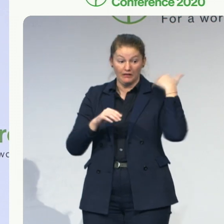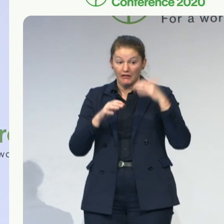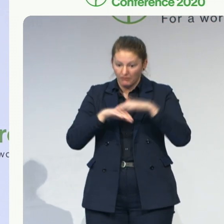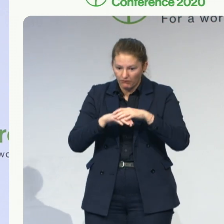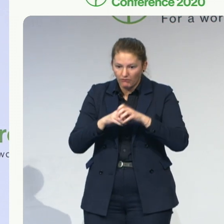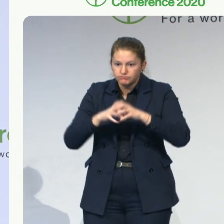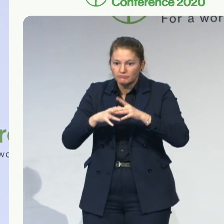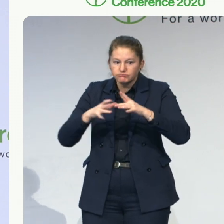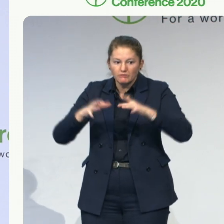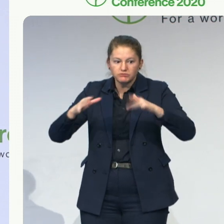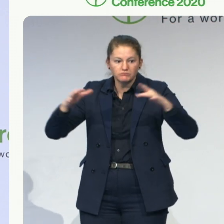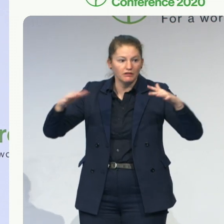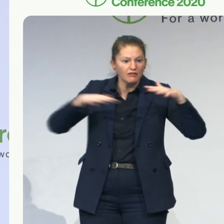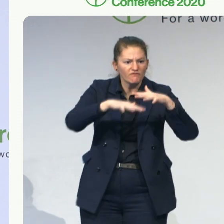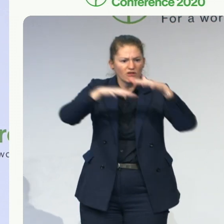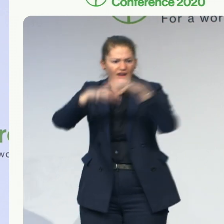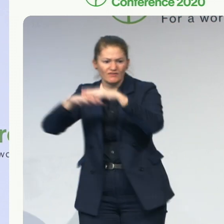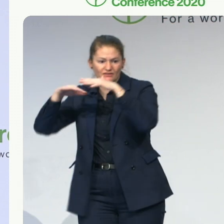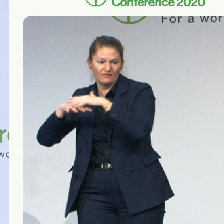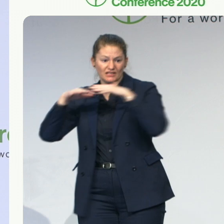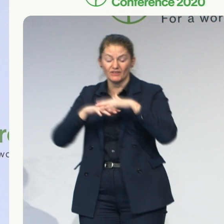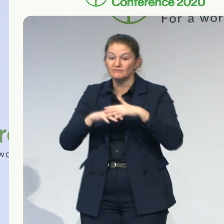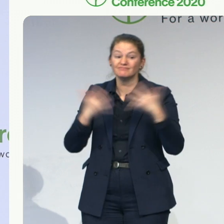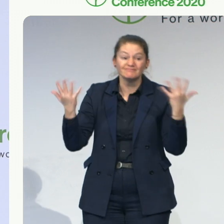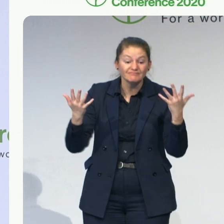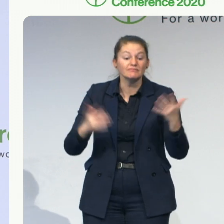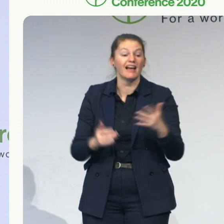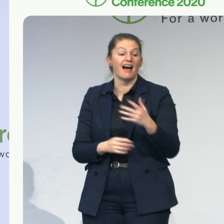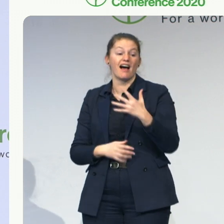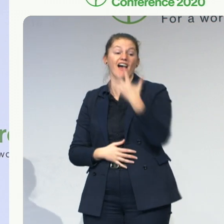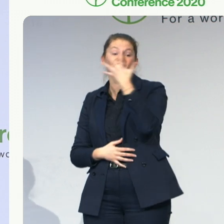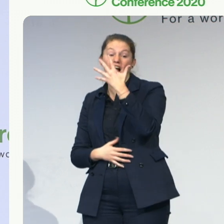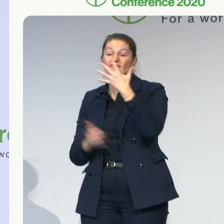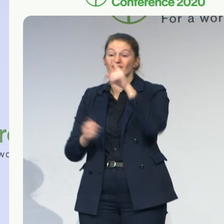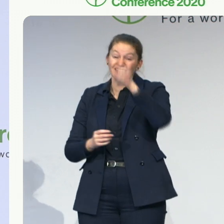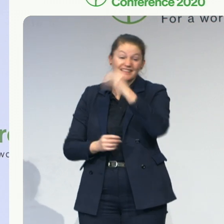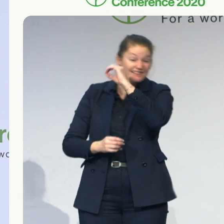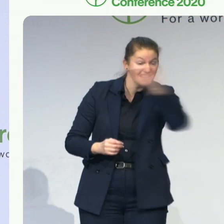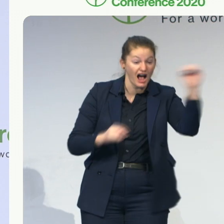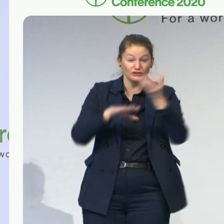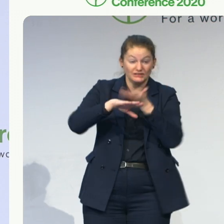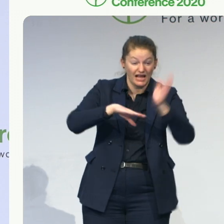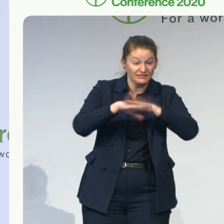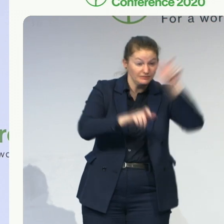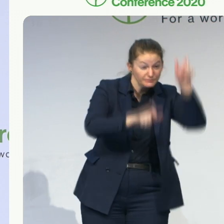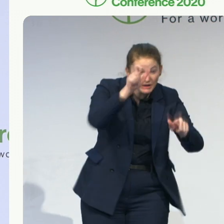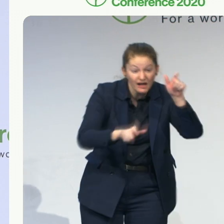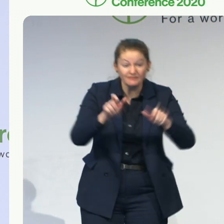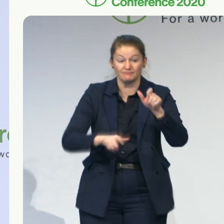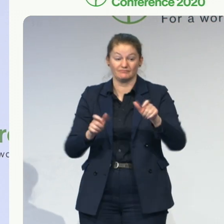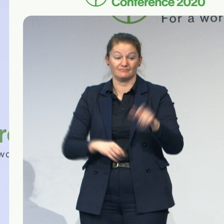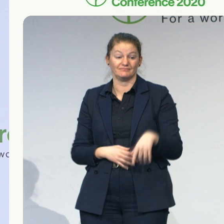without disabilities, and organizations from 180 countries around the